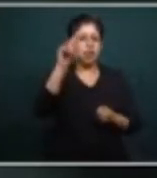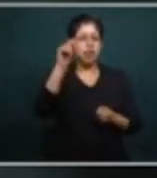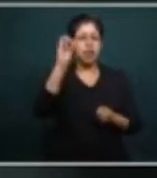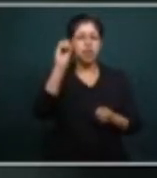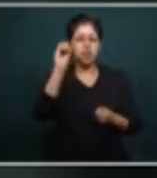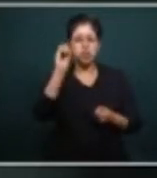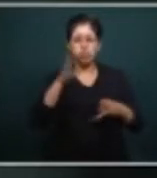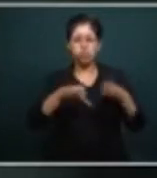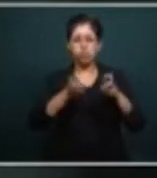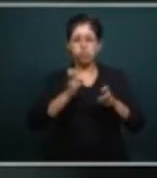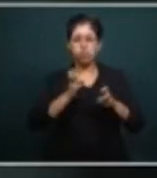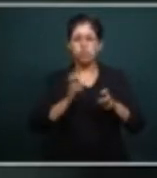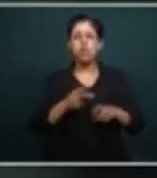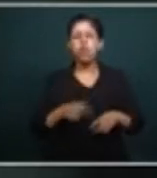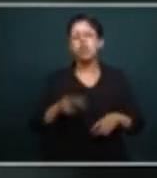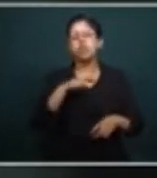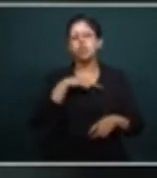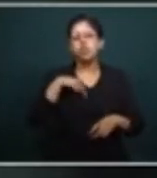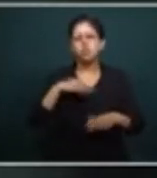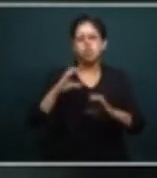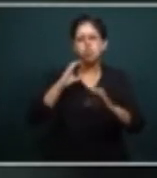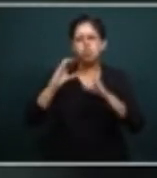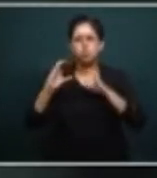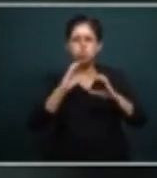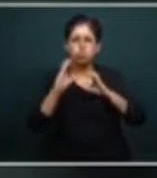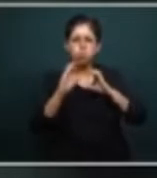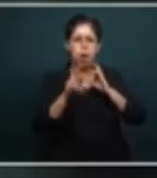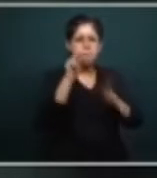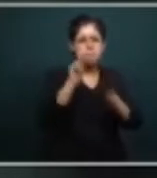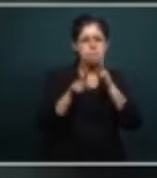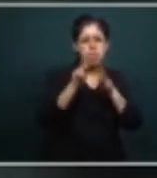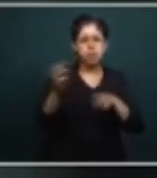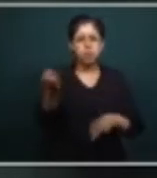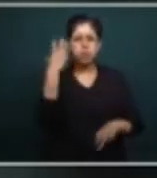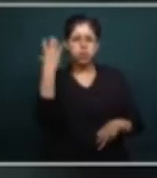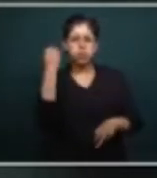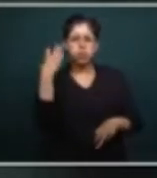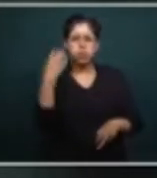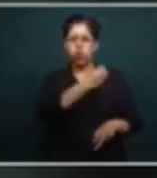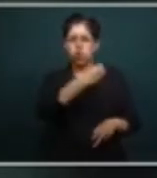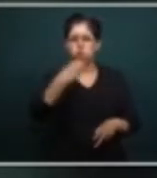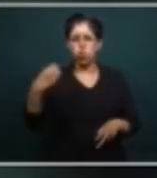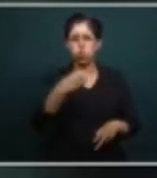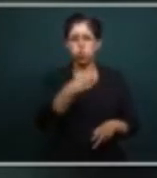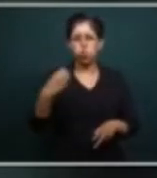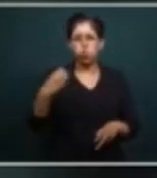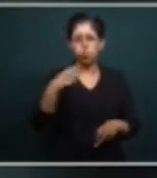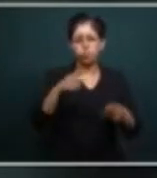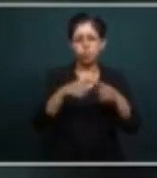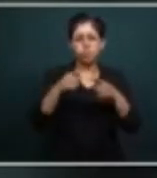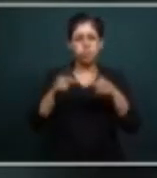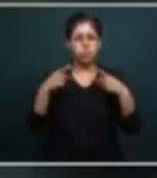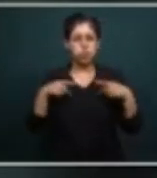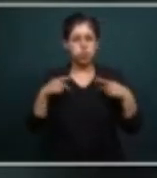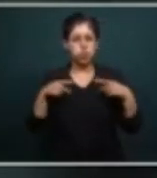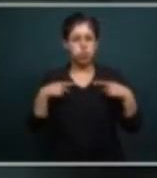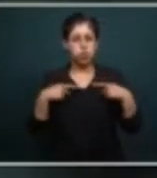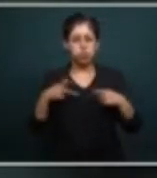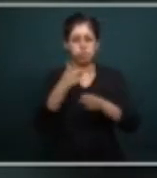7 is that we want to fortify communication with the people, conferences,